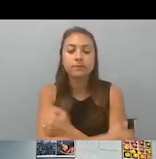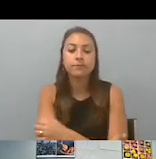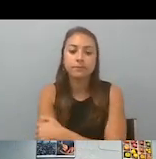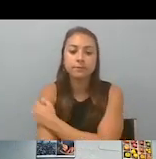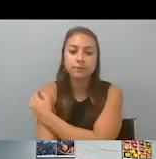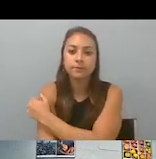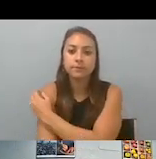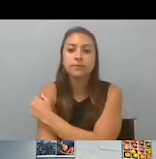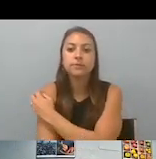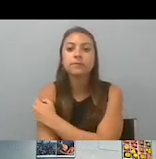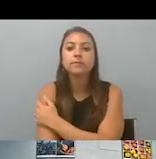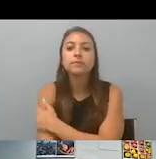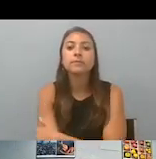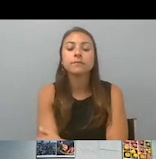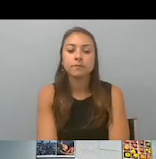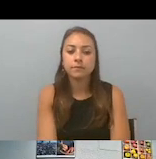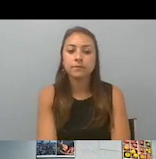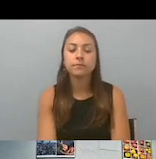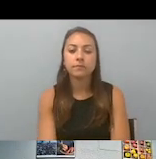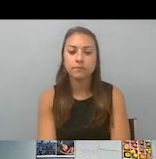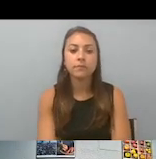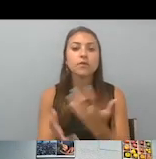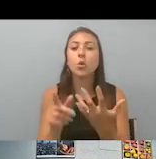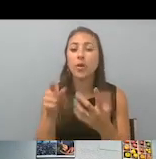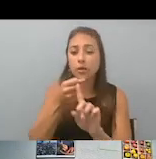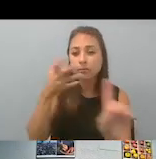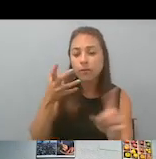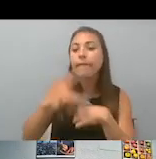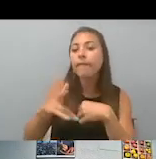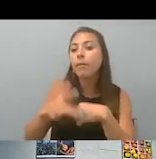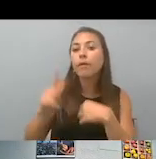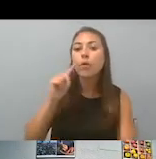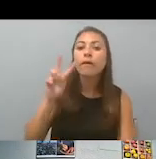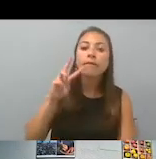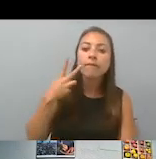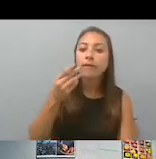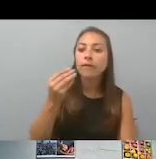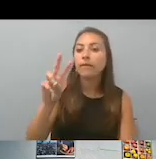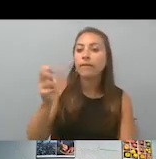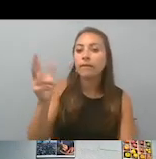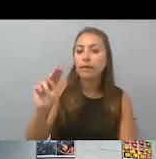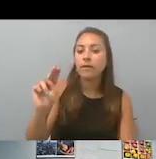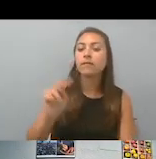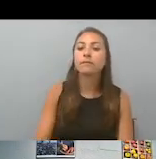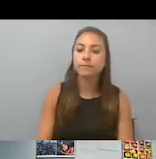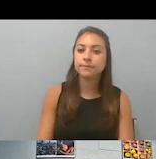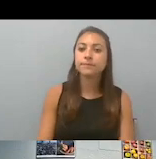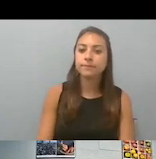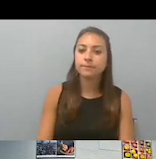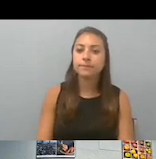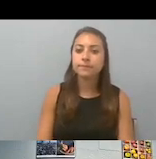food. So if you could speak to what is available for vegans and vegetarians, that would be great.